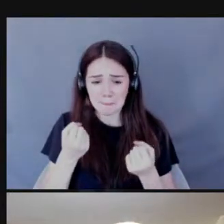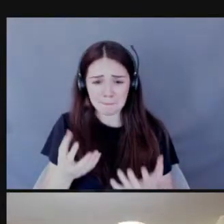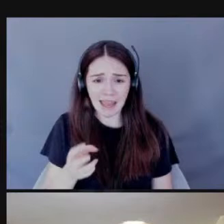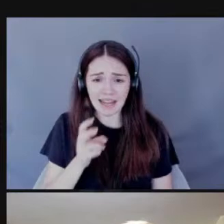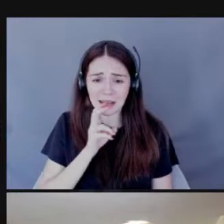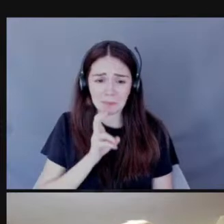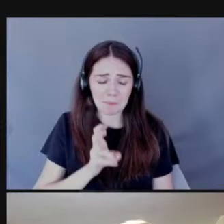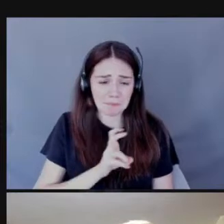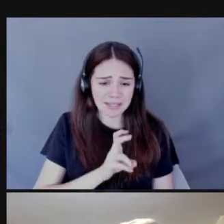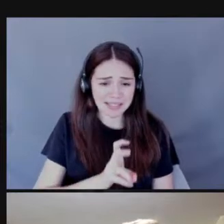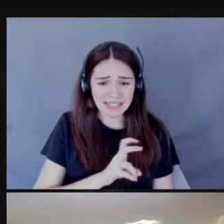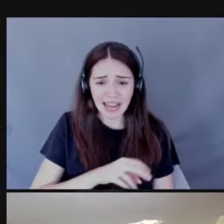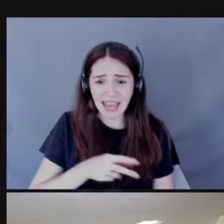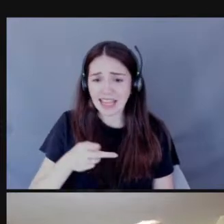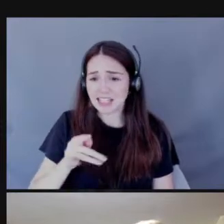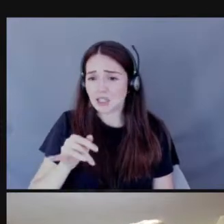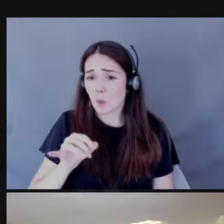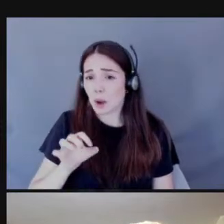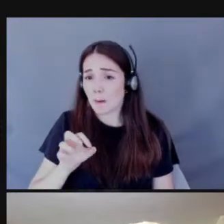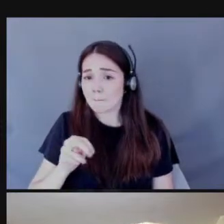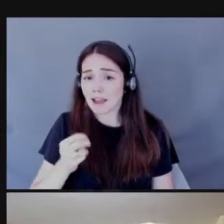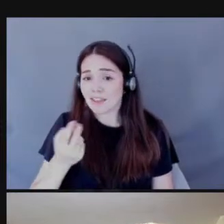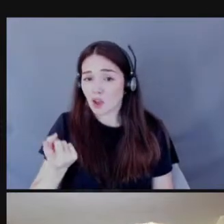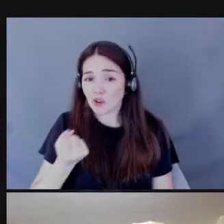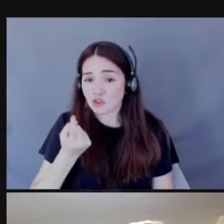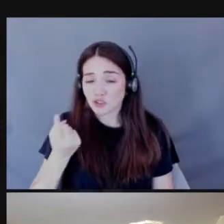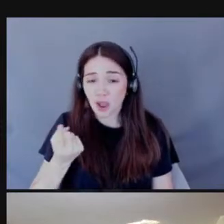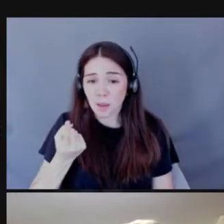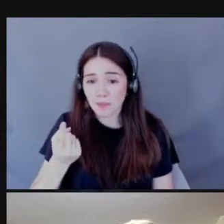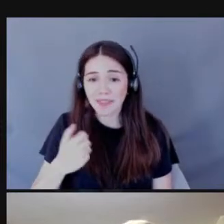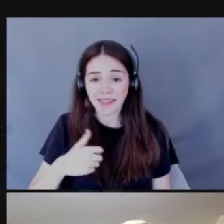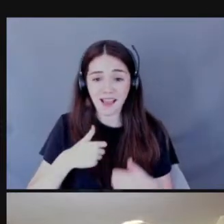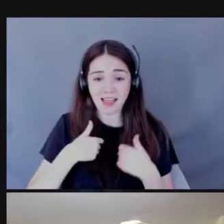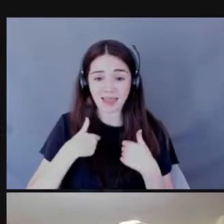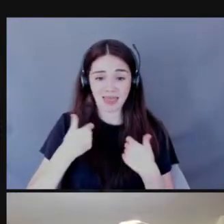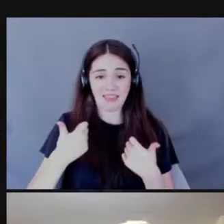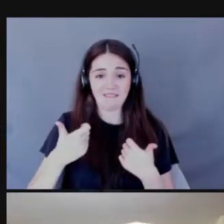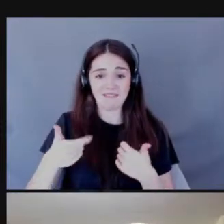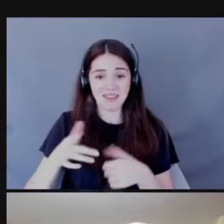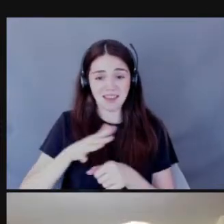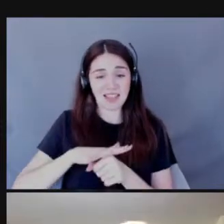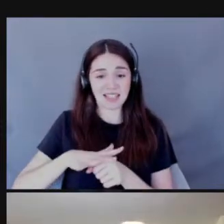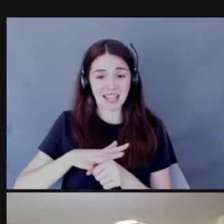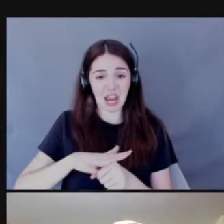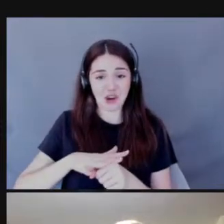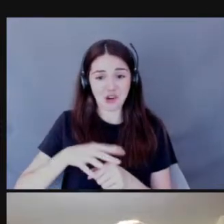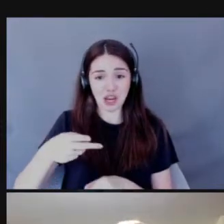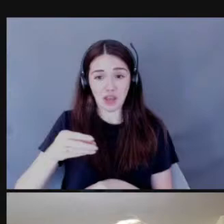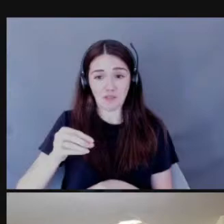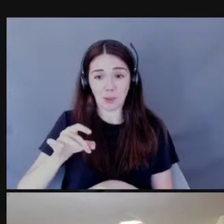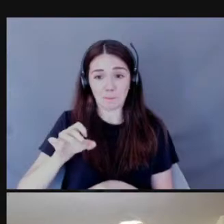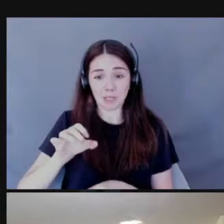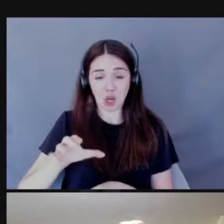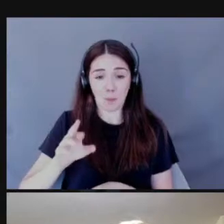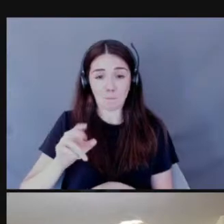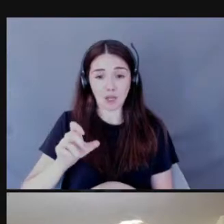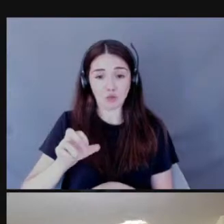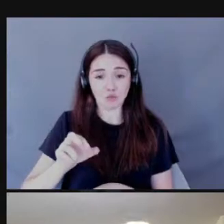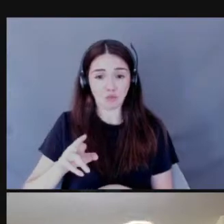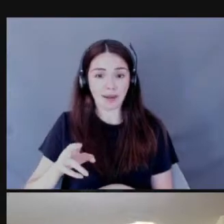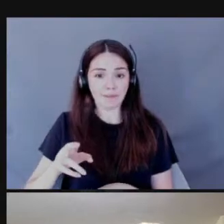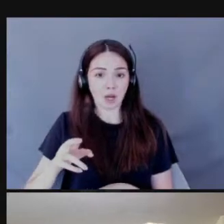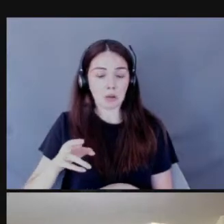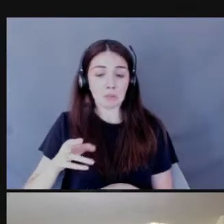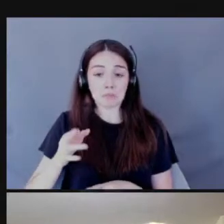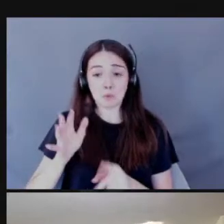large snakes or something living in this vicinity of the Potomac became kind of a popular